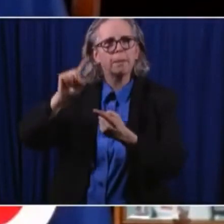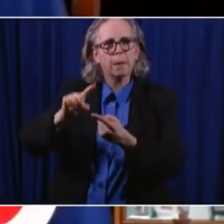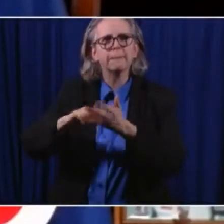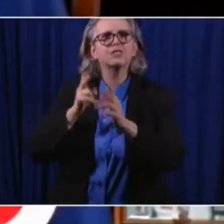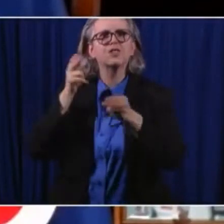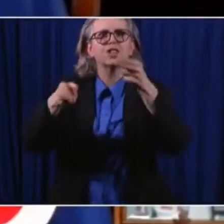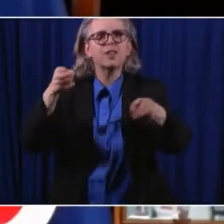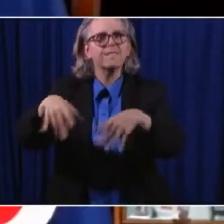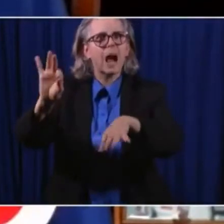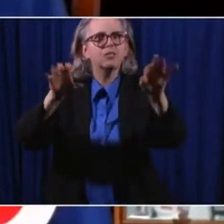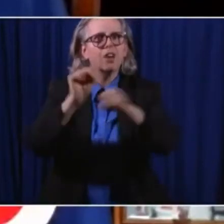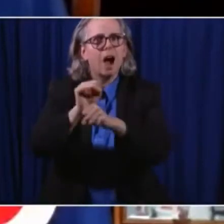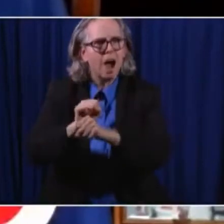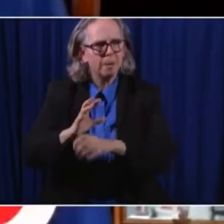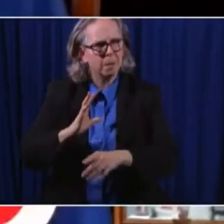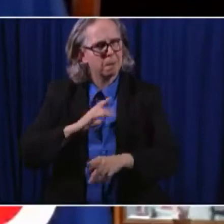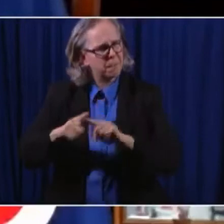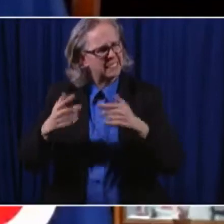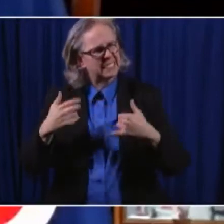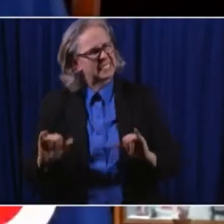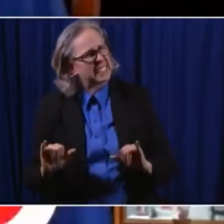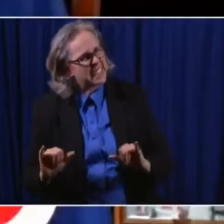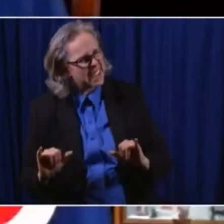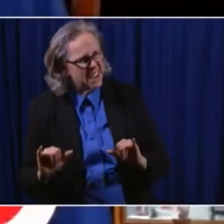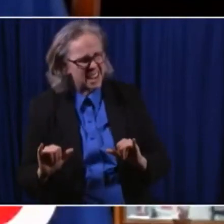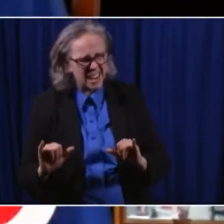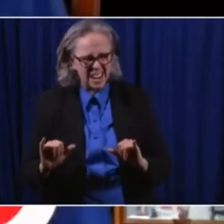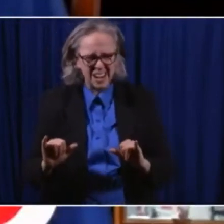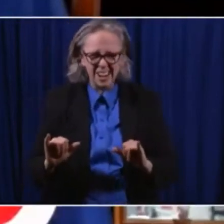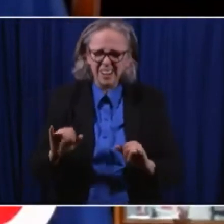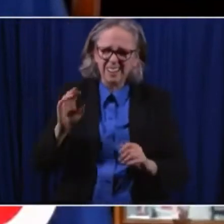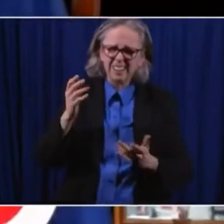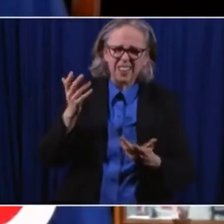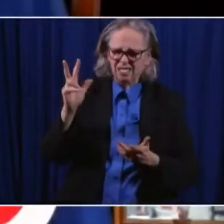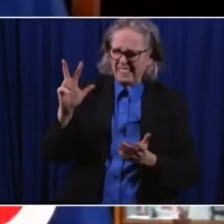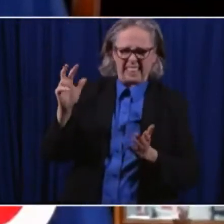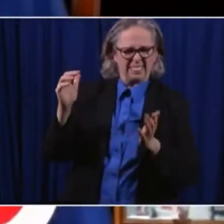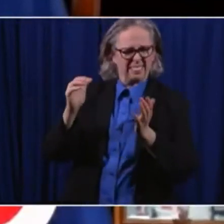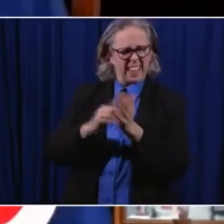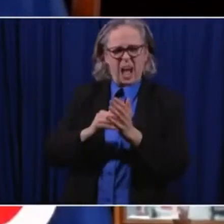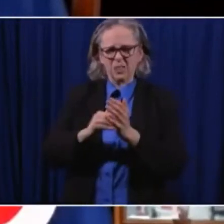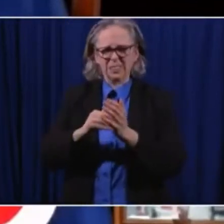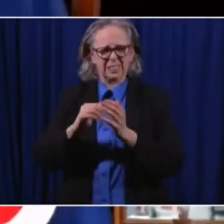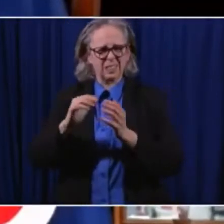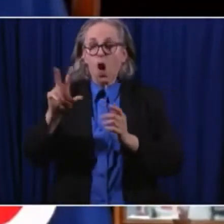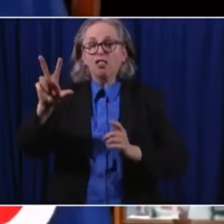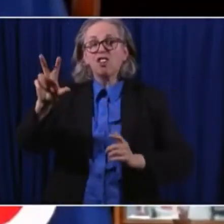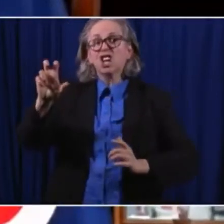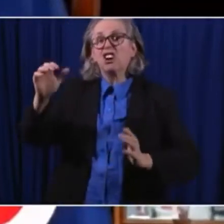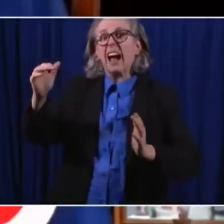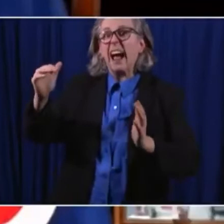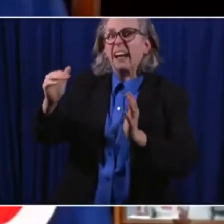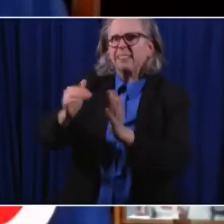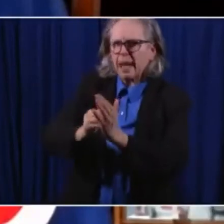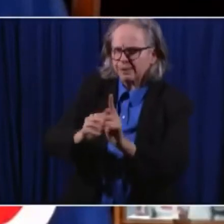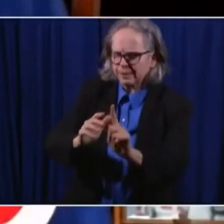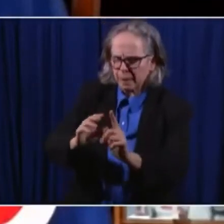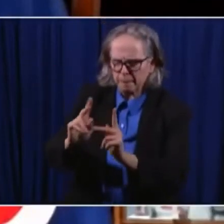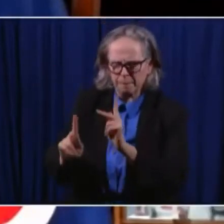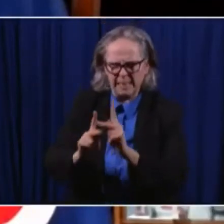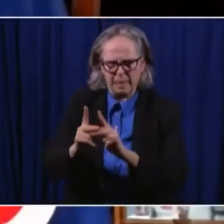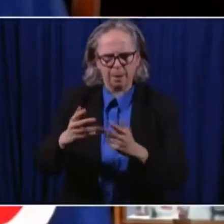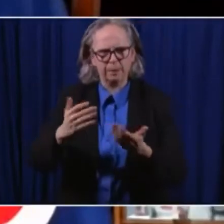That there are still over 300,000 people that were working prior to this that are not working for a variety of reasons,